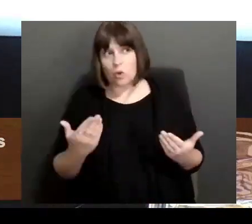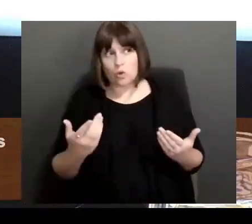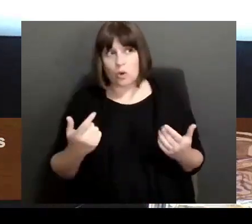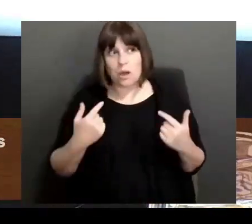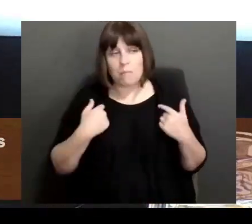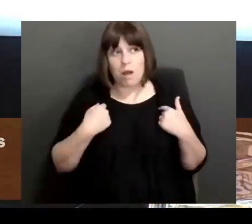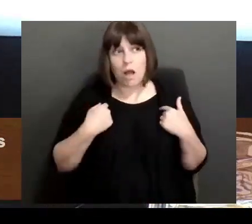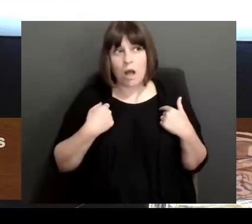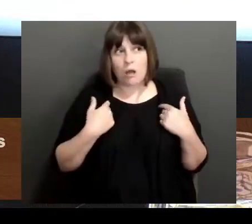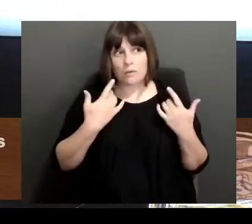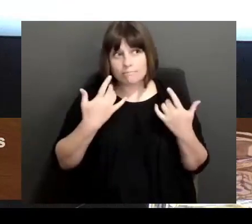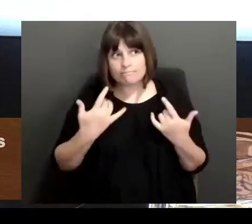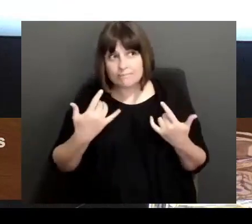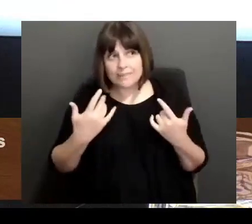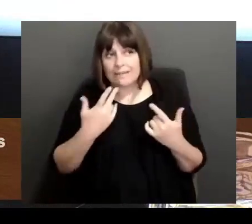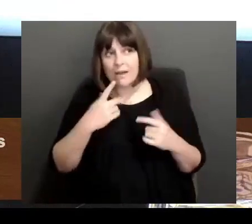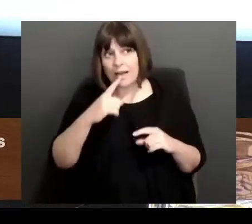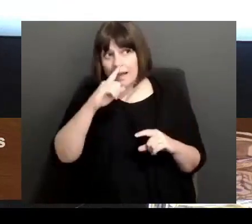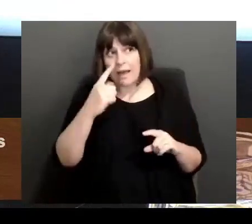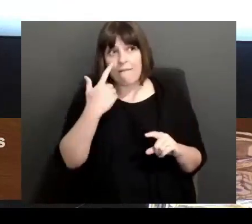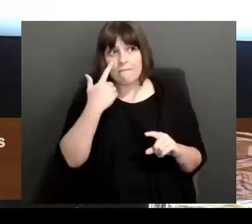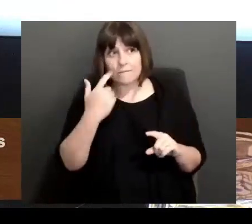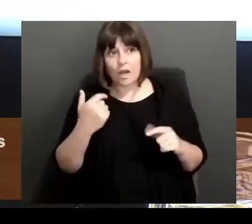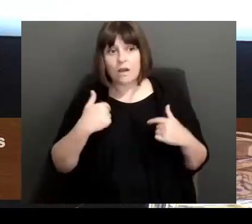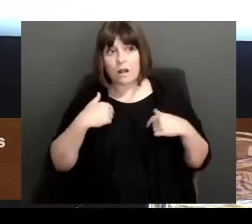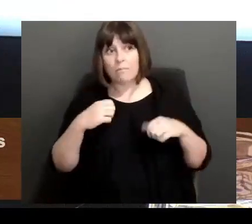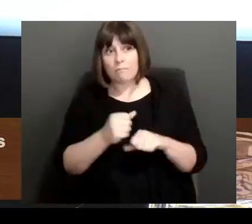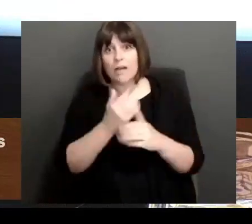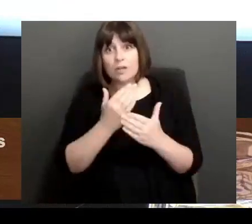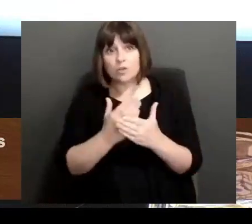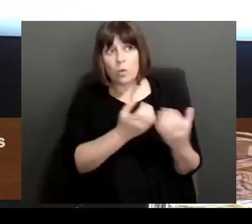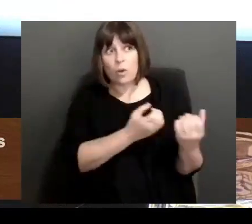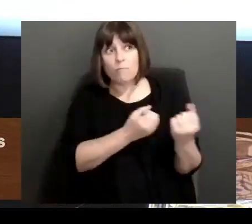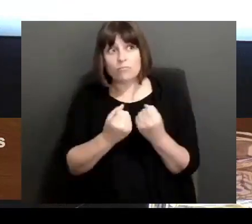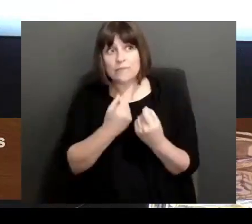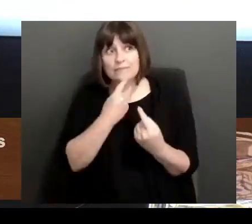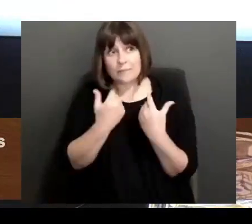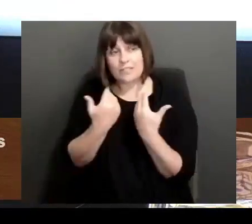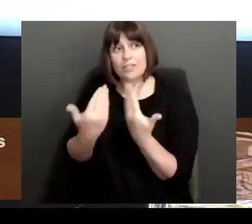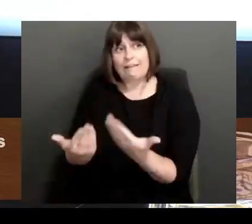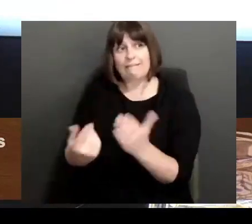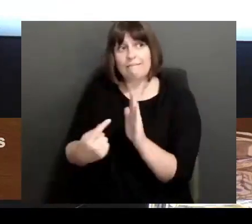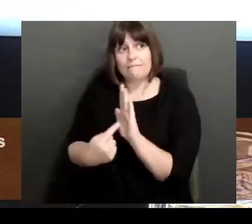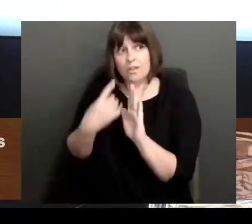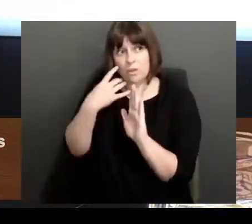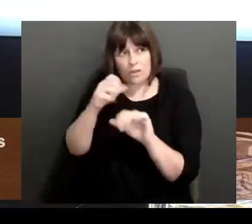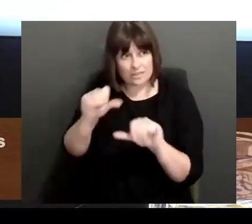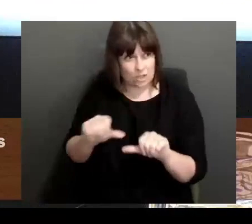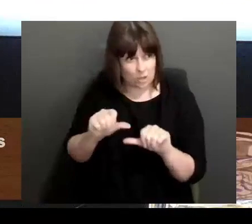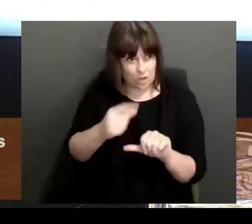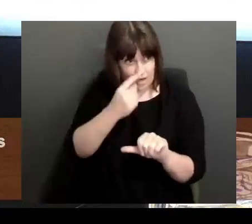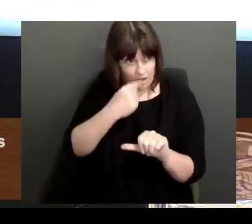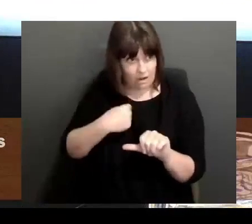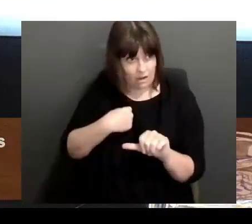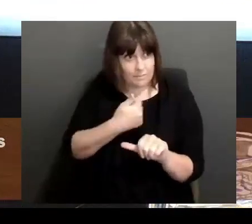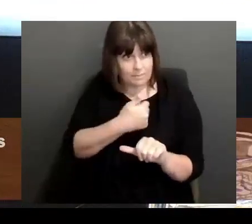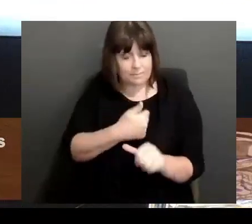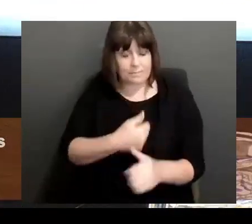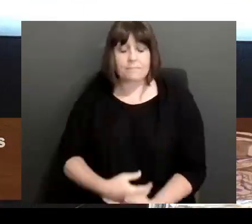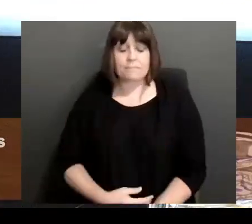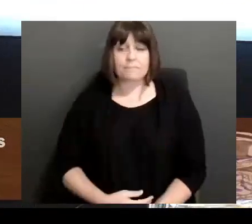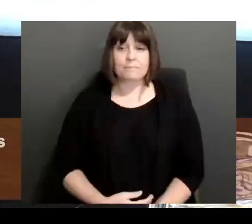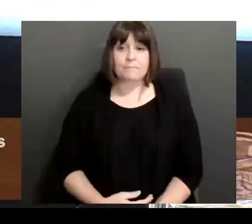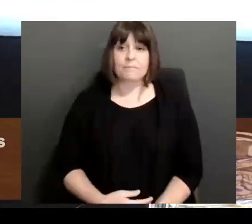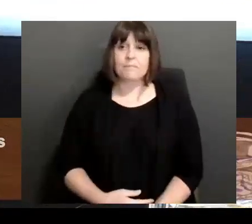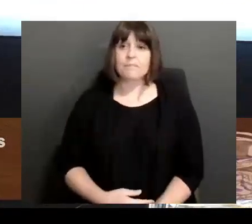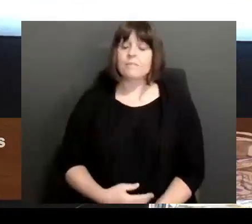it, I commit to making sure that I bring back that information. Is that okay if I can do that? So just one